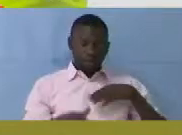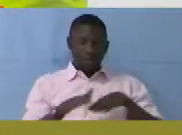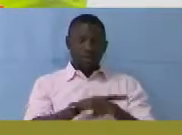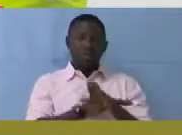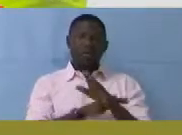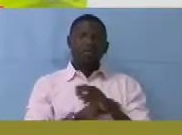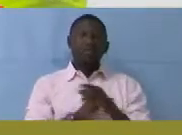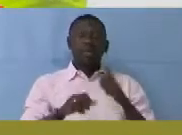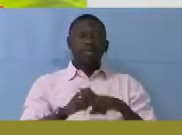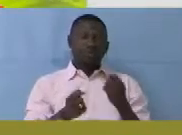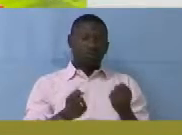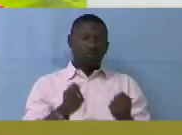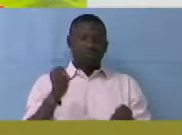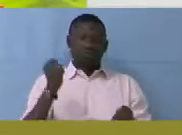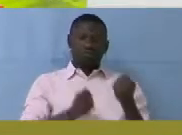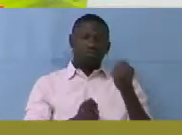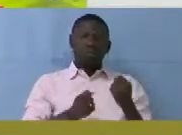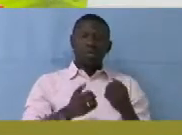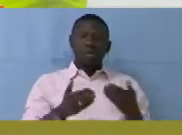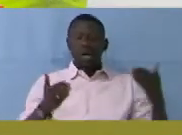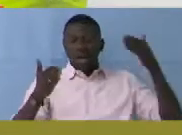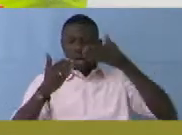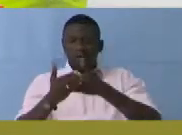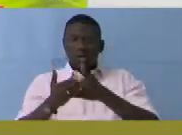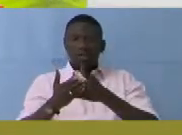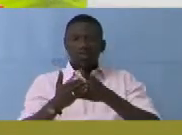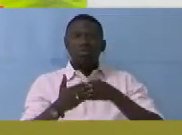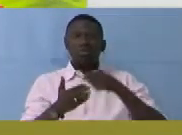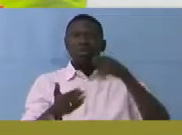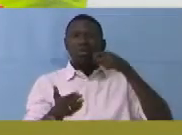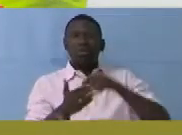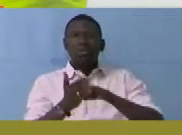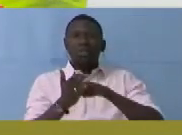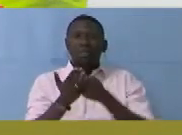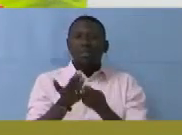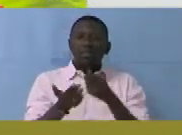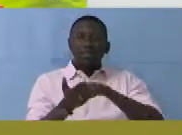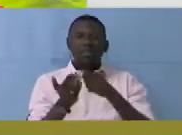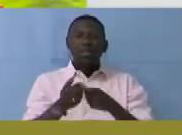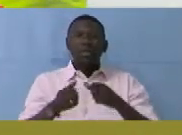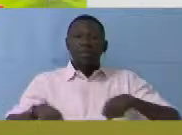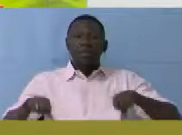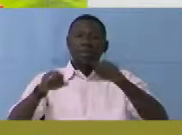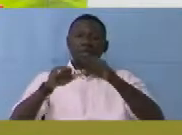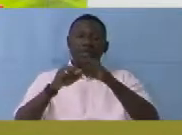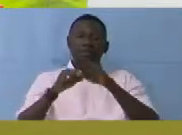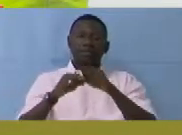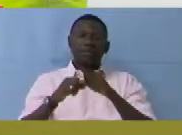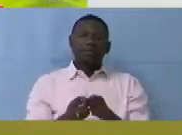around Kamalo area, Kamalo mafangula, they are so-called ambush.